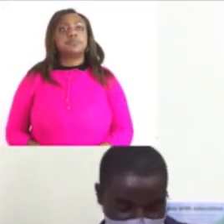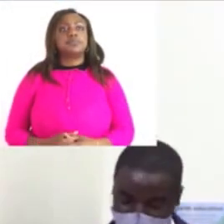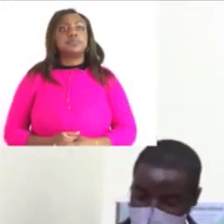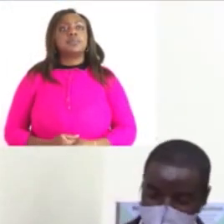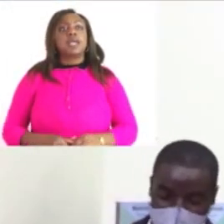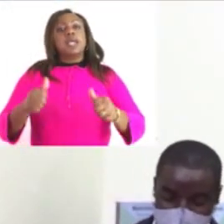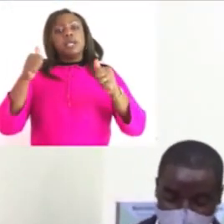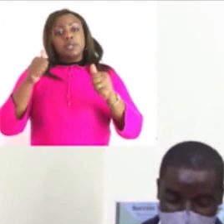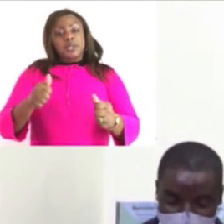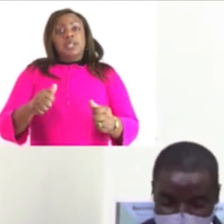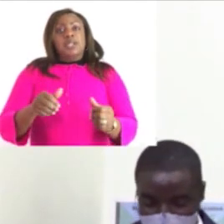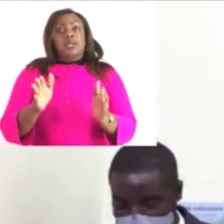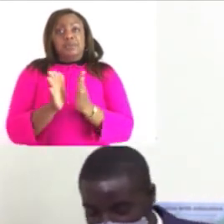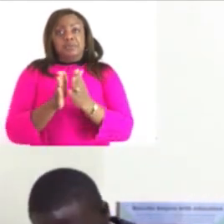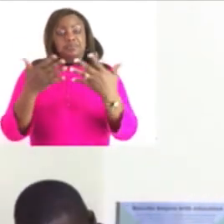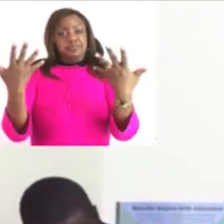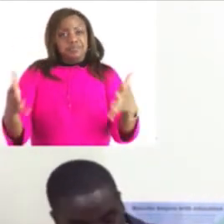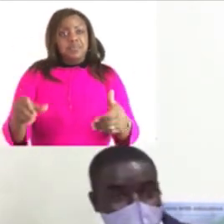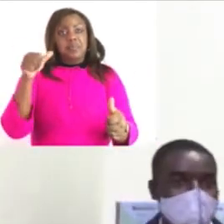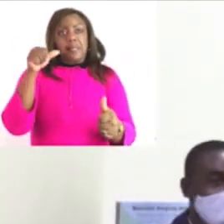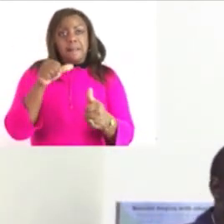Let's not forget to sanitize our hands.